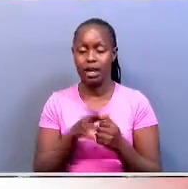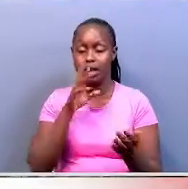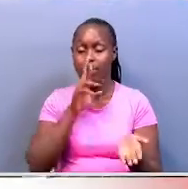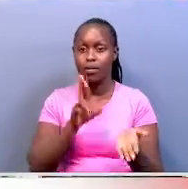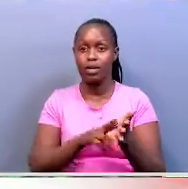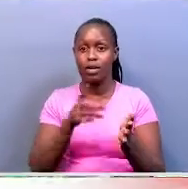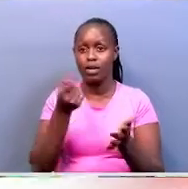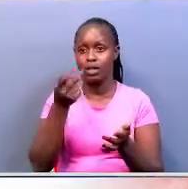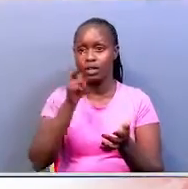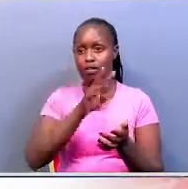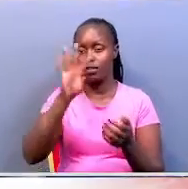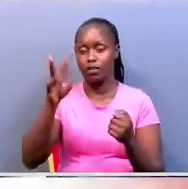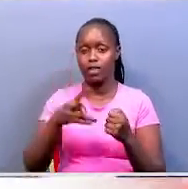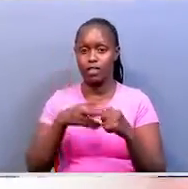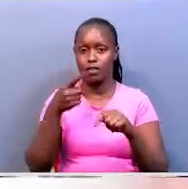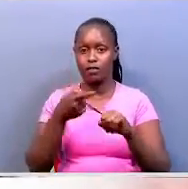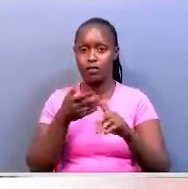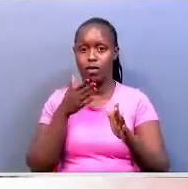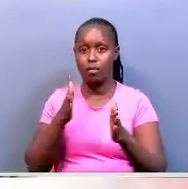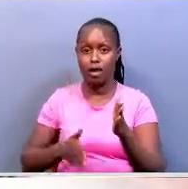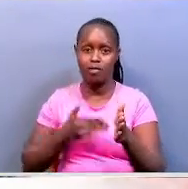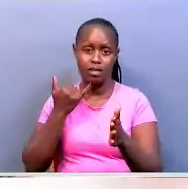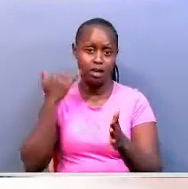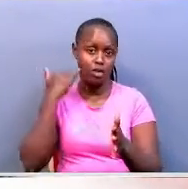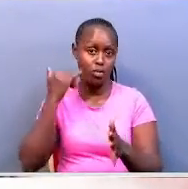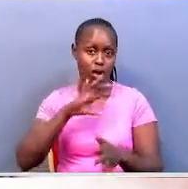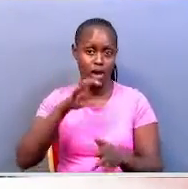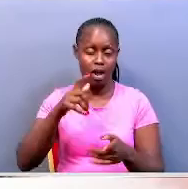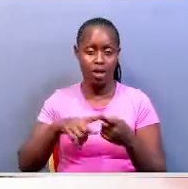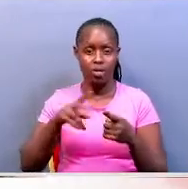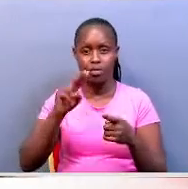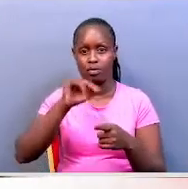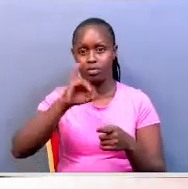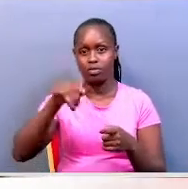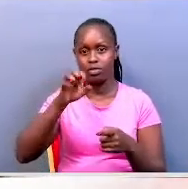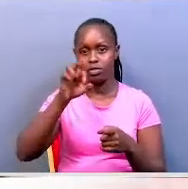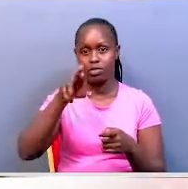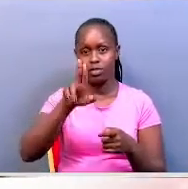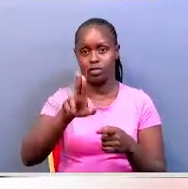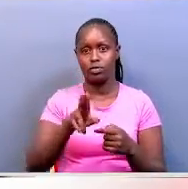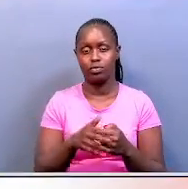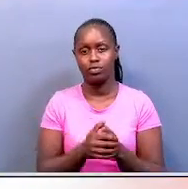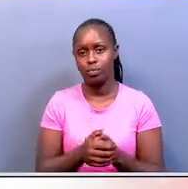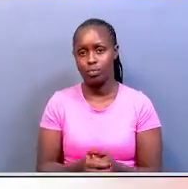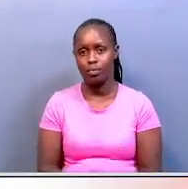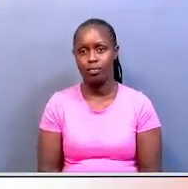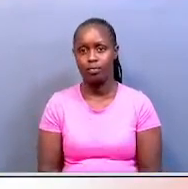Reporting for TV 47 from Naivasha in Nakuru County, I'm Willie Dennis Njiru.